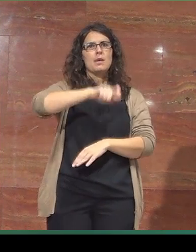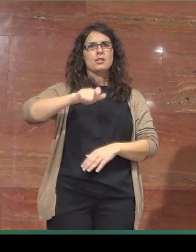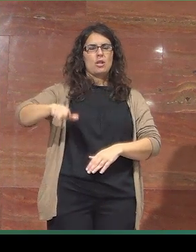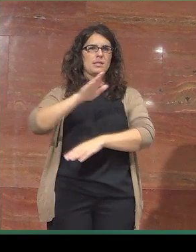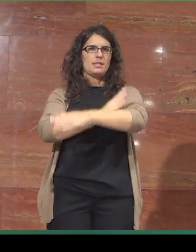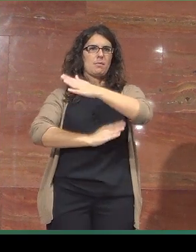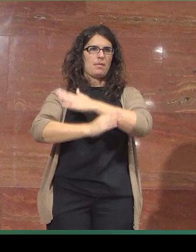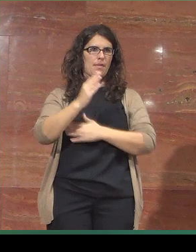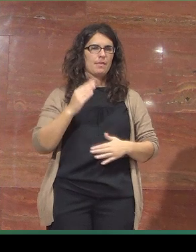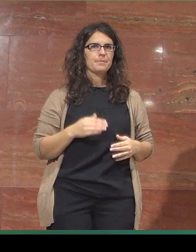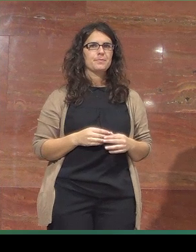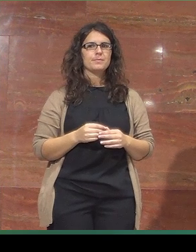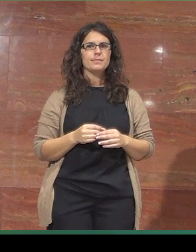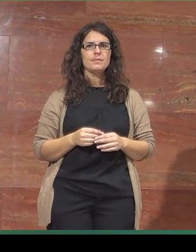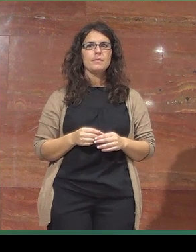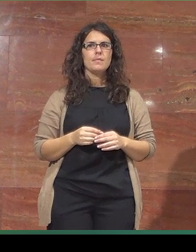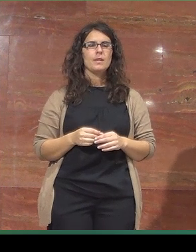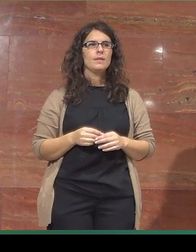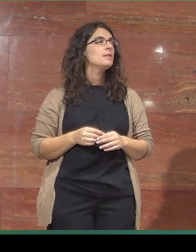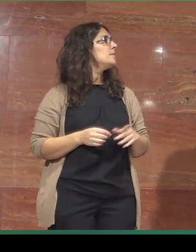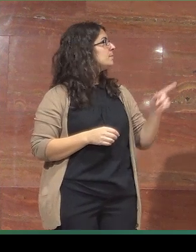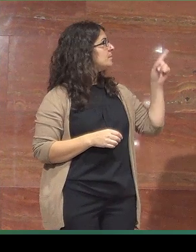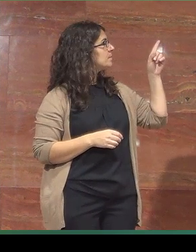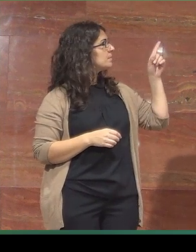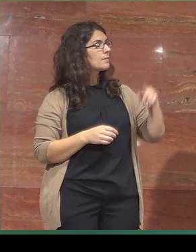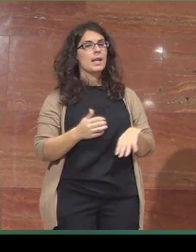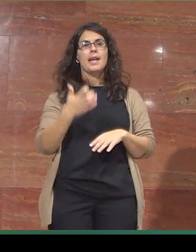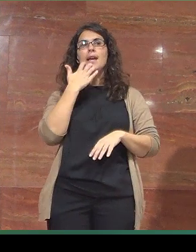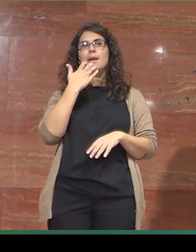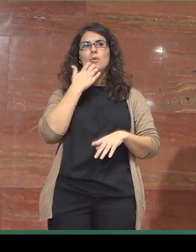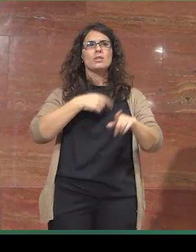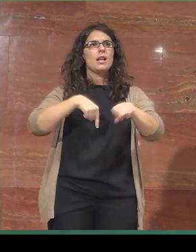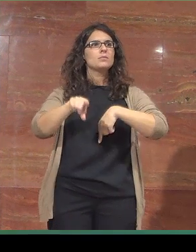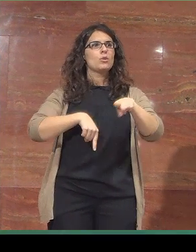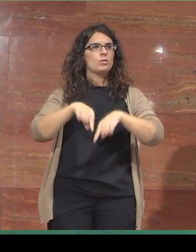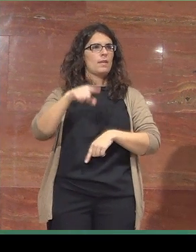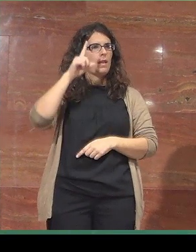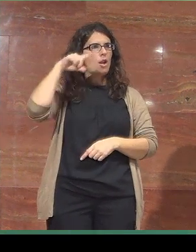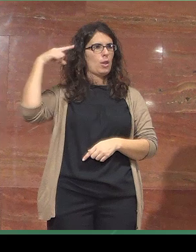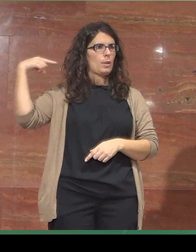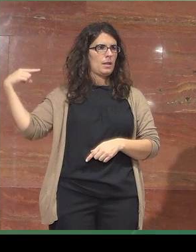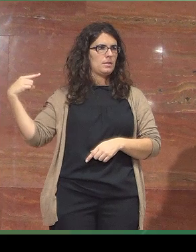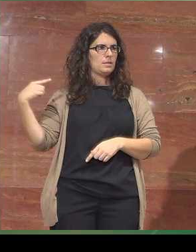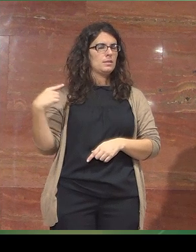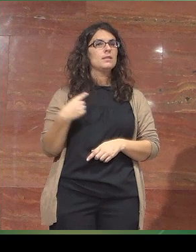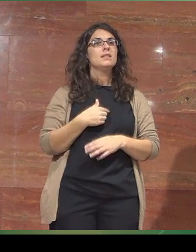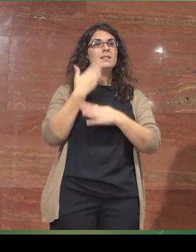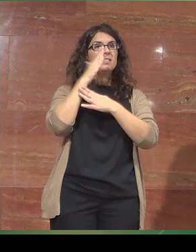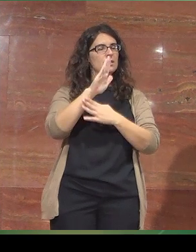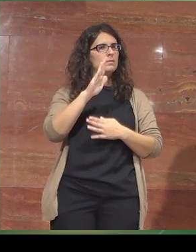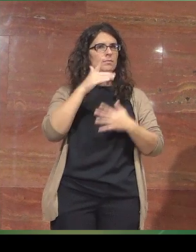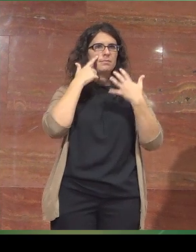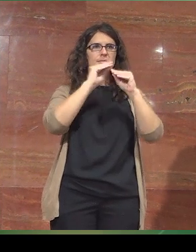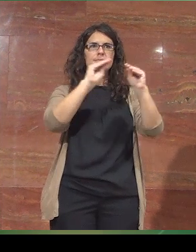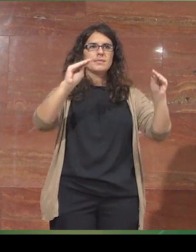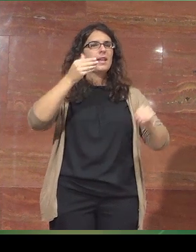This is an example, again, from Transport for London, just to show how important it is to build cognitive accessibility into